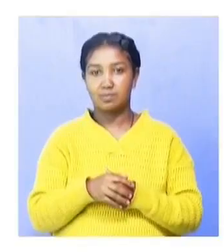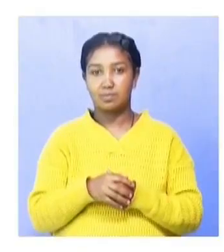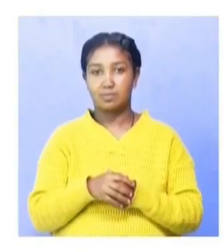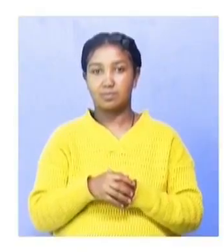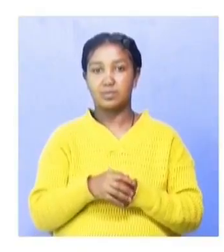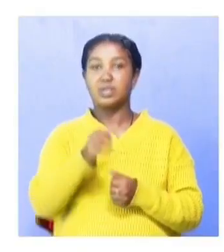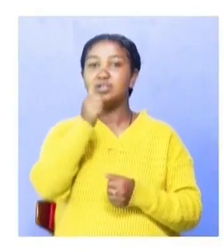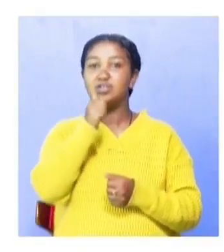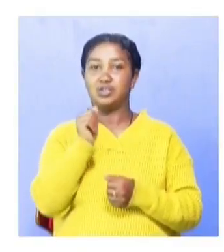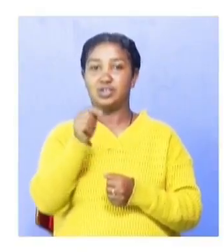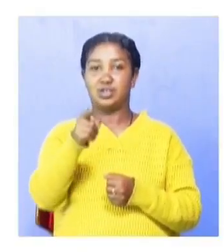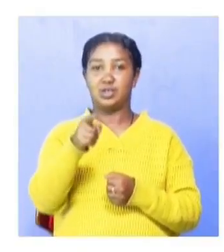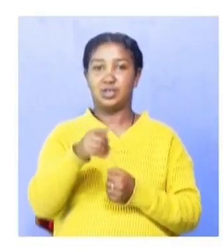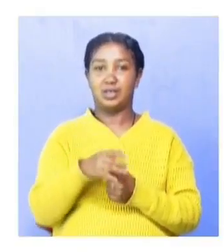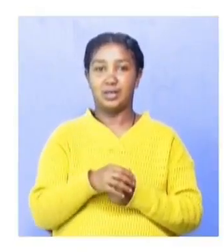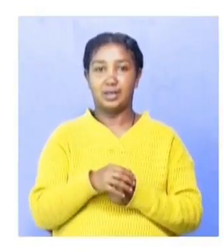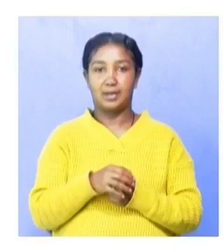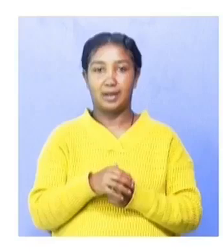She,